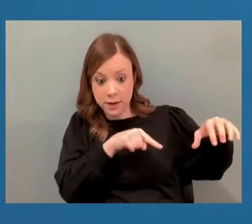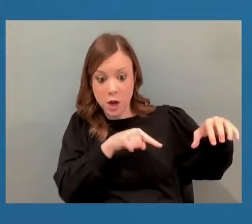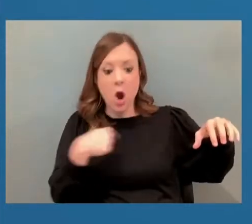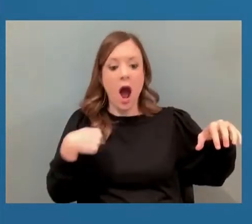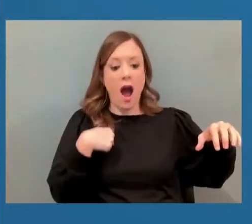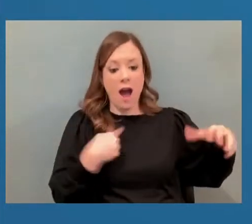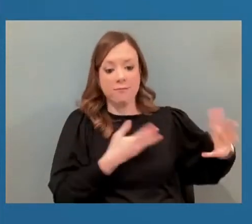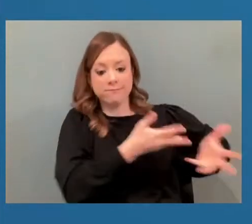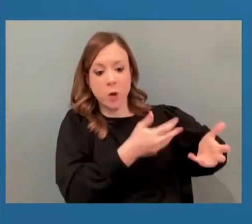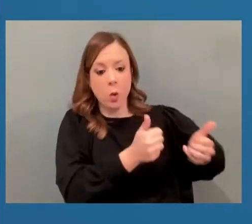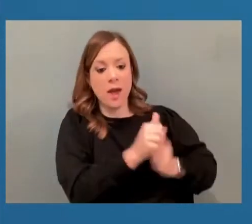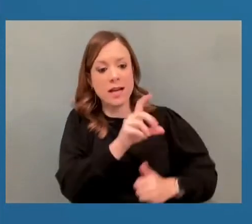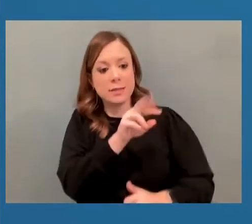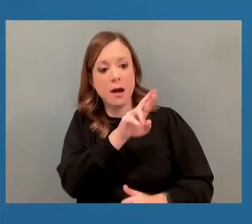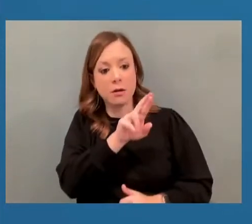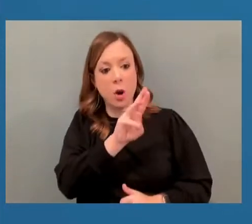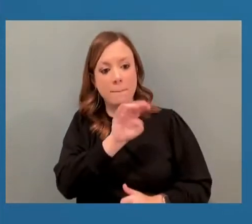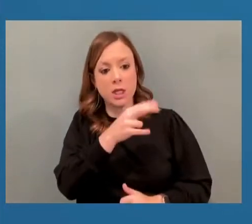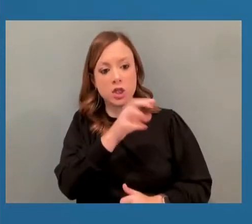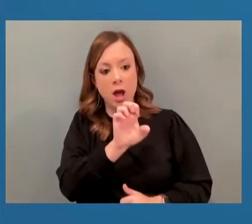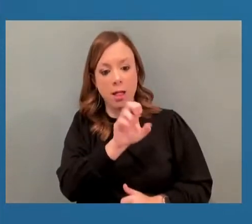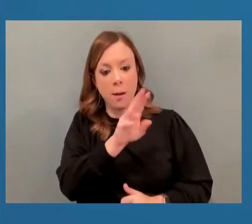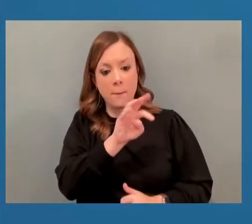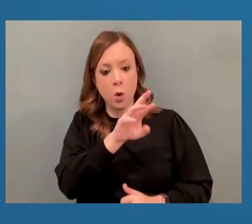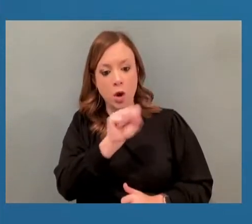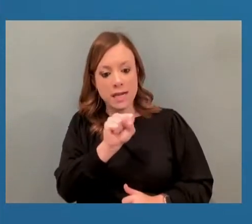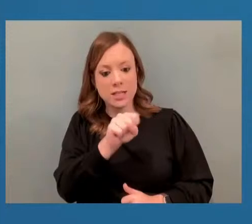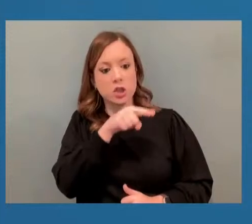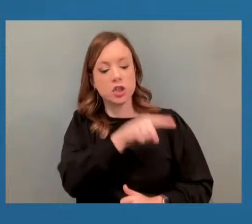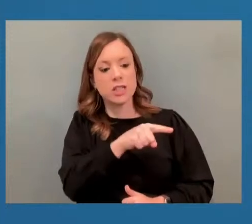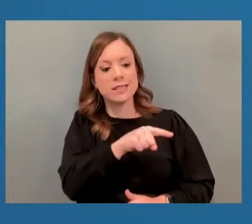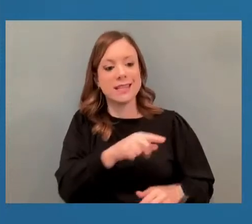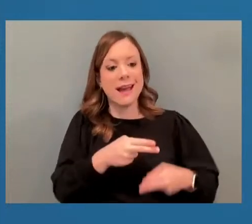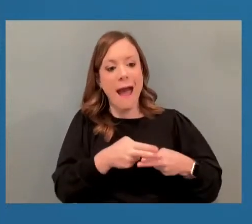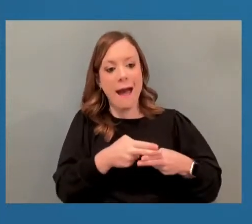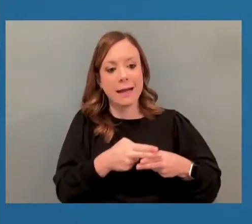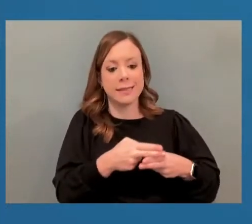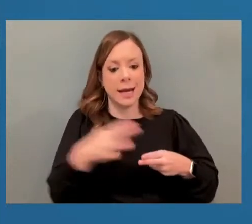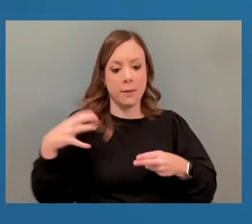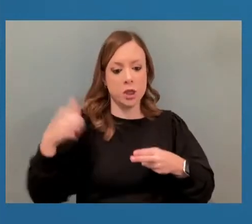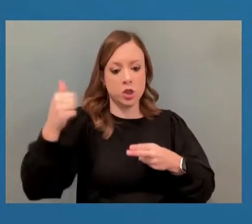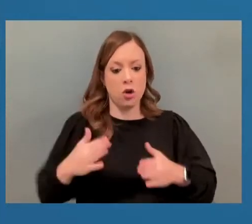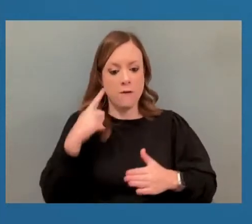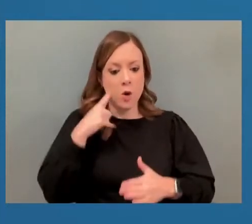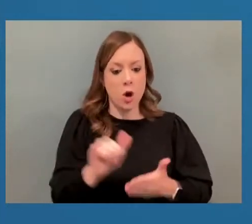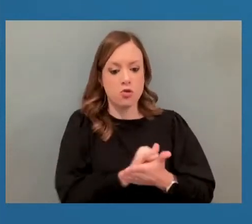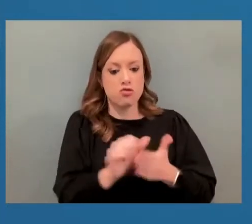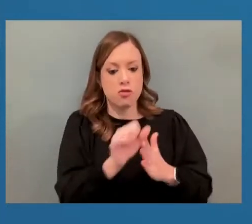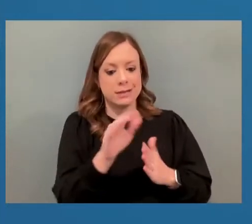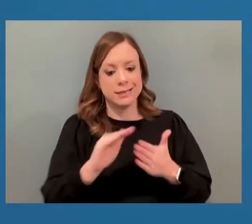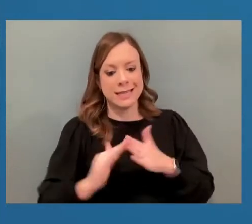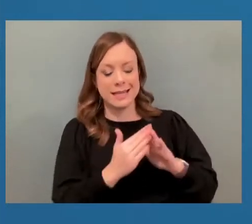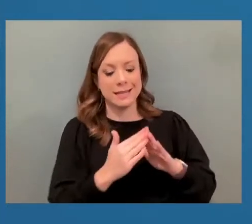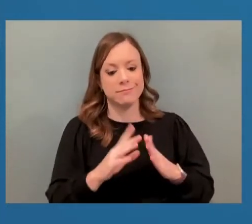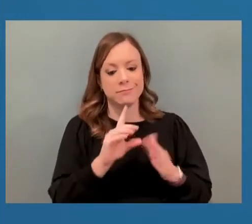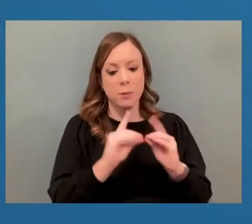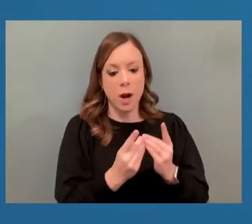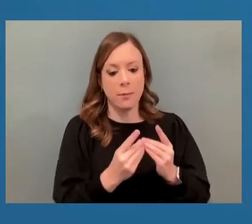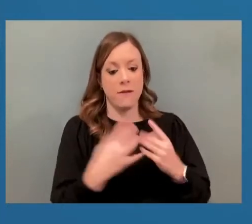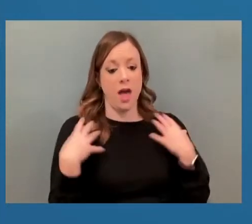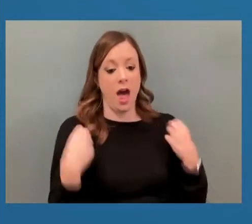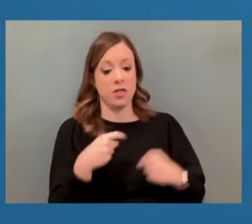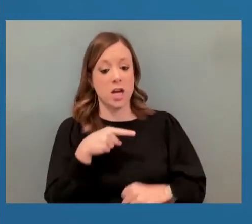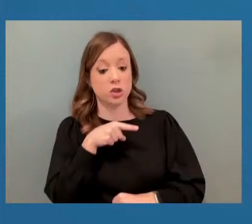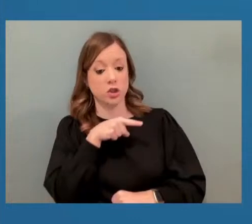week, and our teams are collaborating daily. The City Health Department is already instructing exposed individuals to monitor for signs of